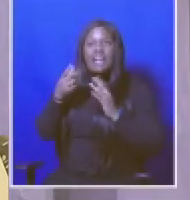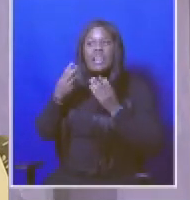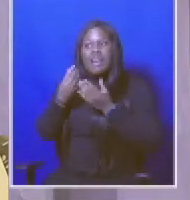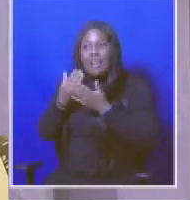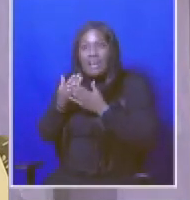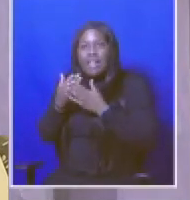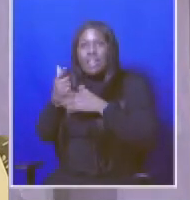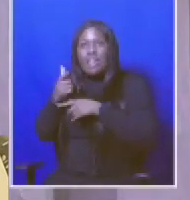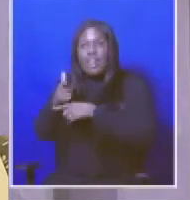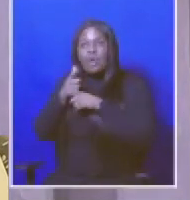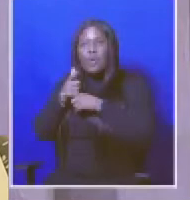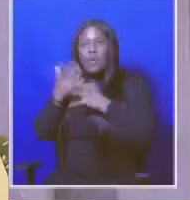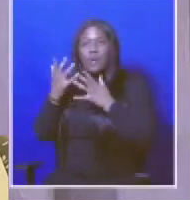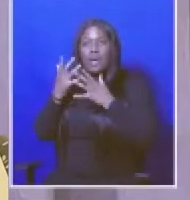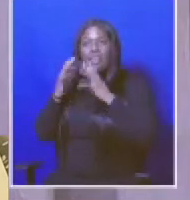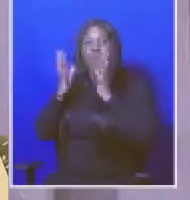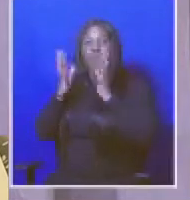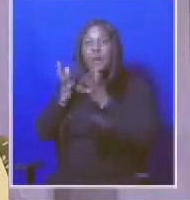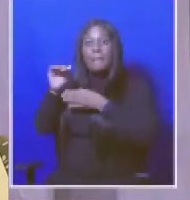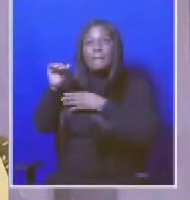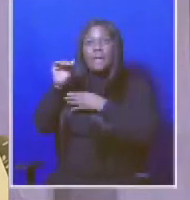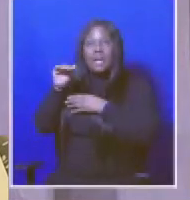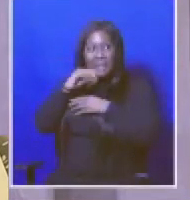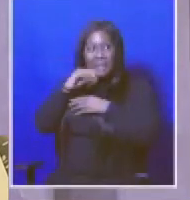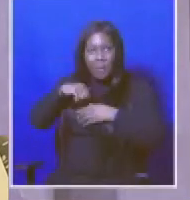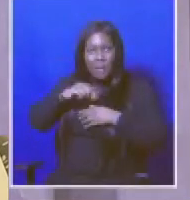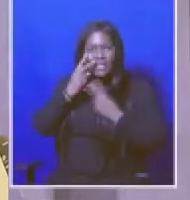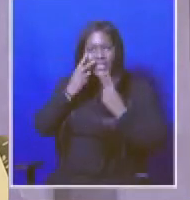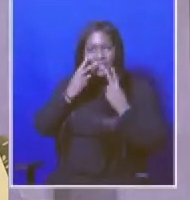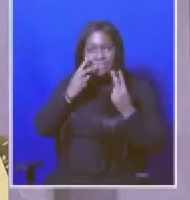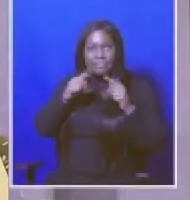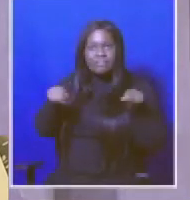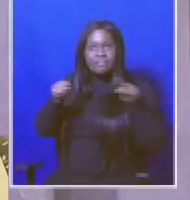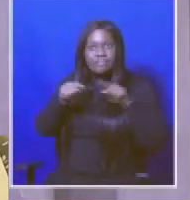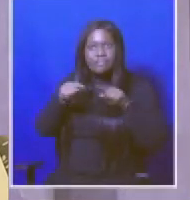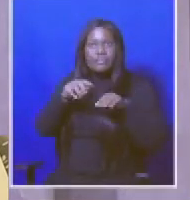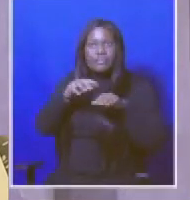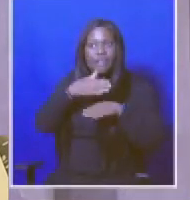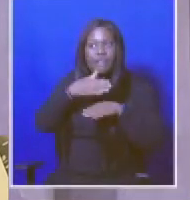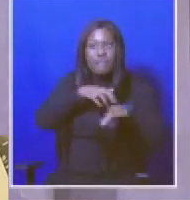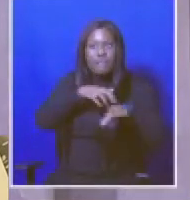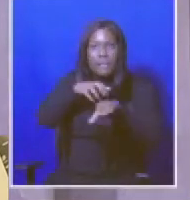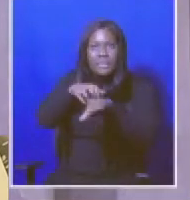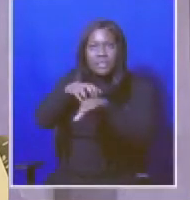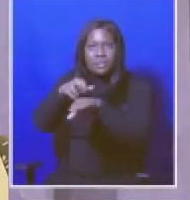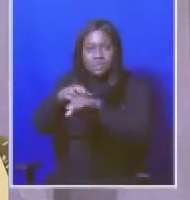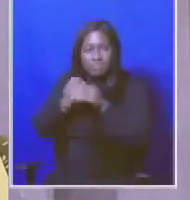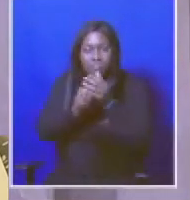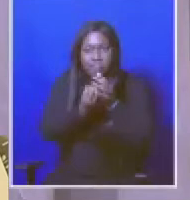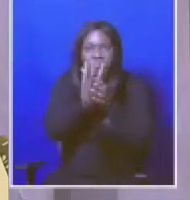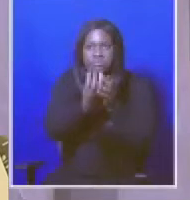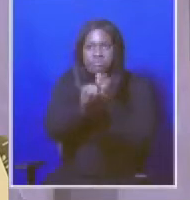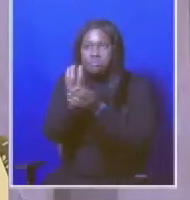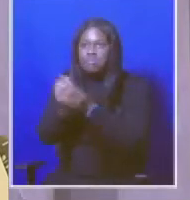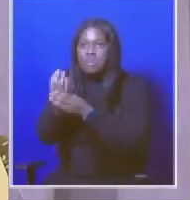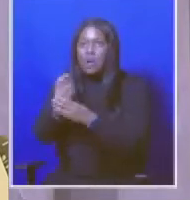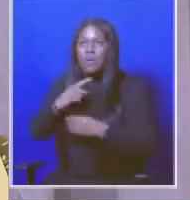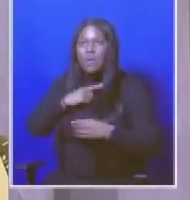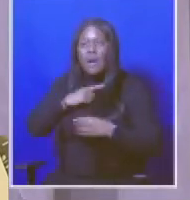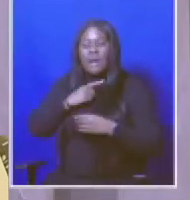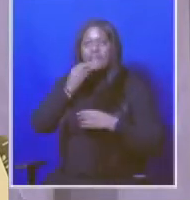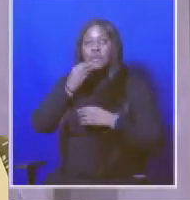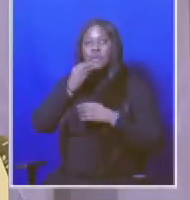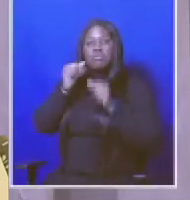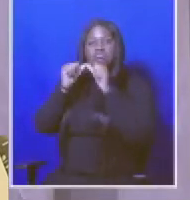we do want to see them producing more and more to ensure food security in our country. But there's also that must